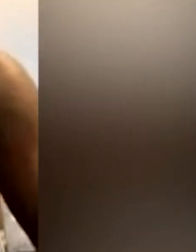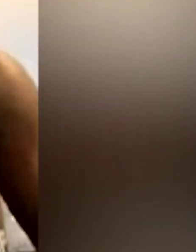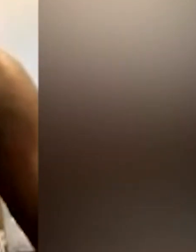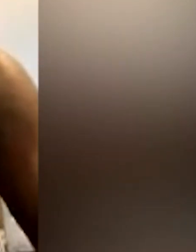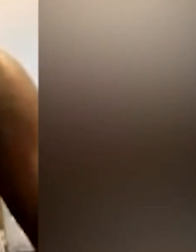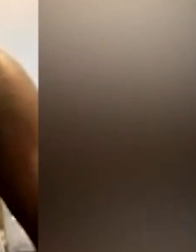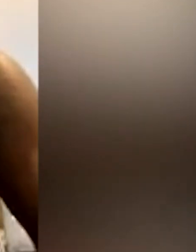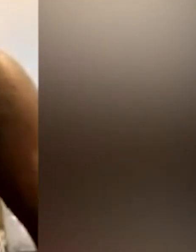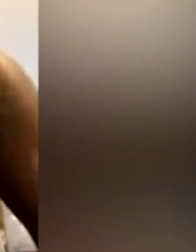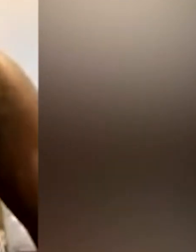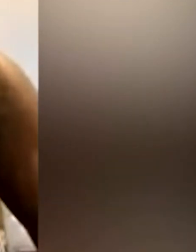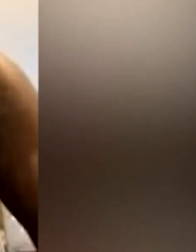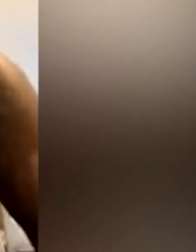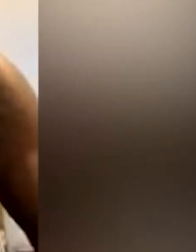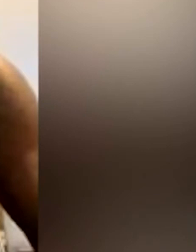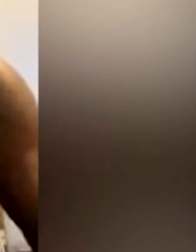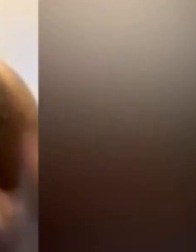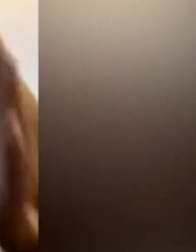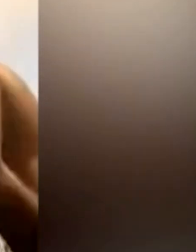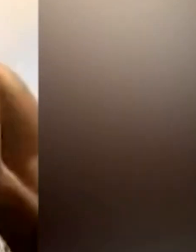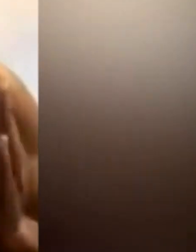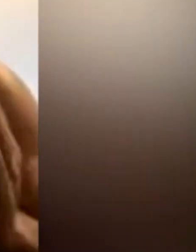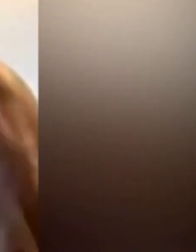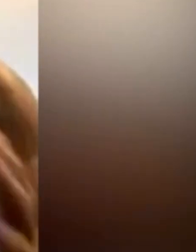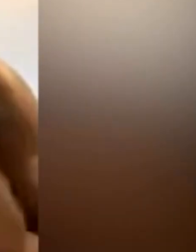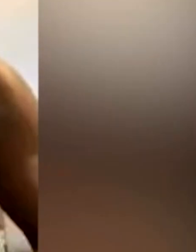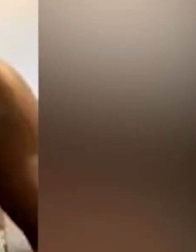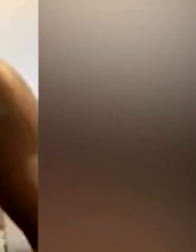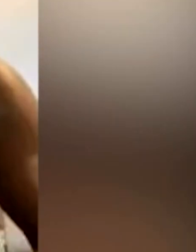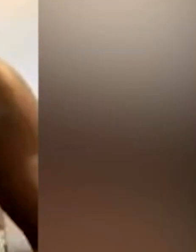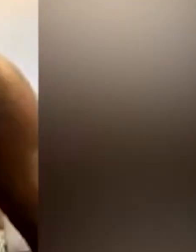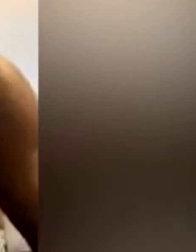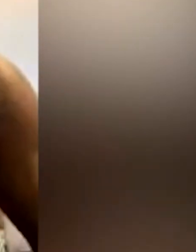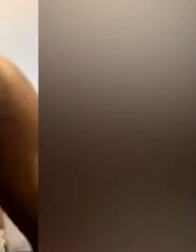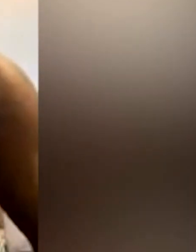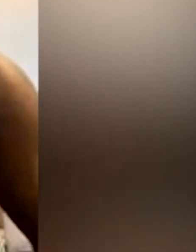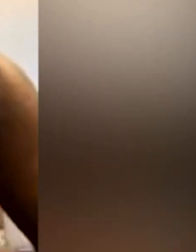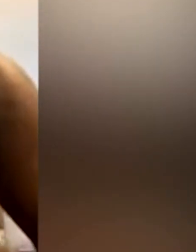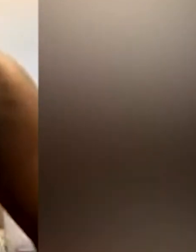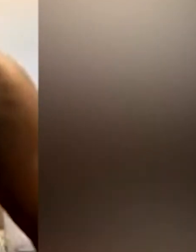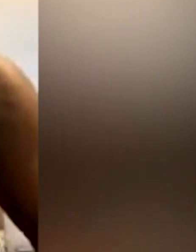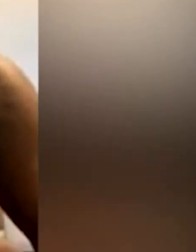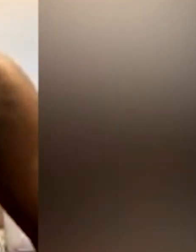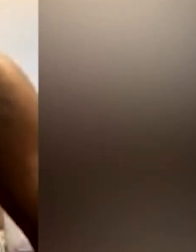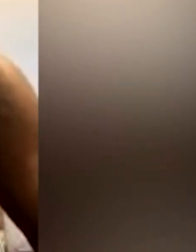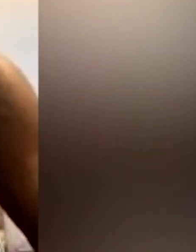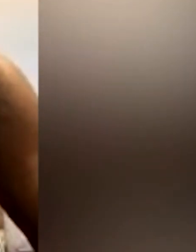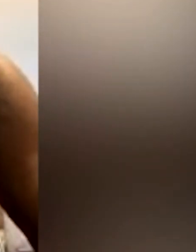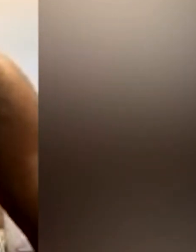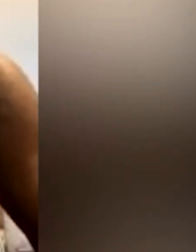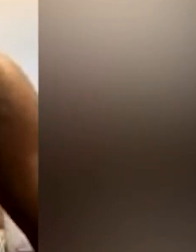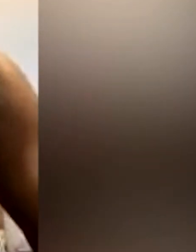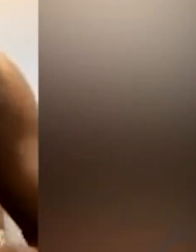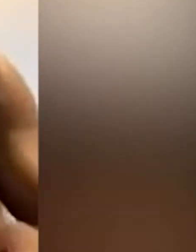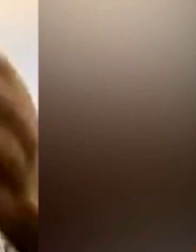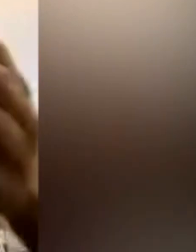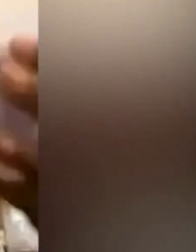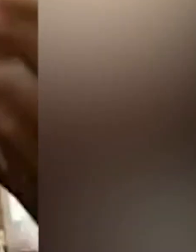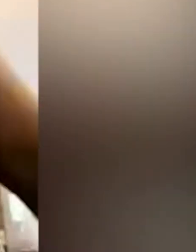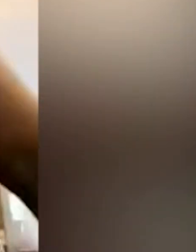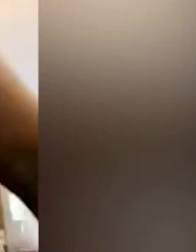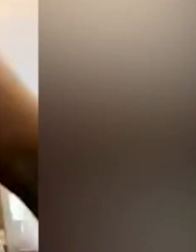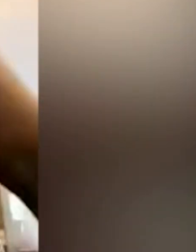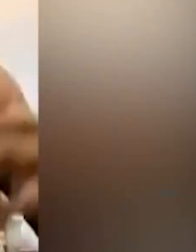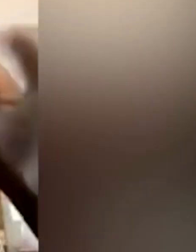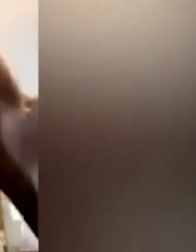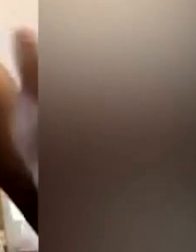us in a big tournament like this? And we actually win the tournament twice, and we're going for a third title. You know, I don't have a problem with